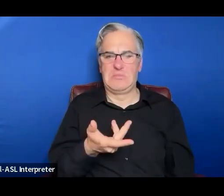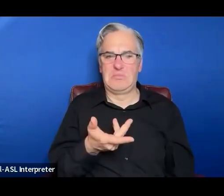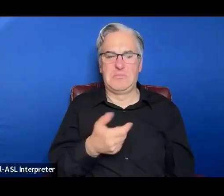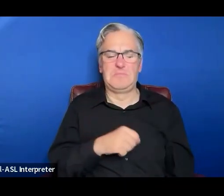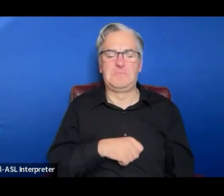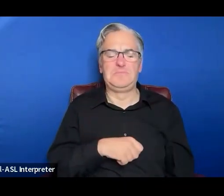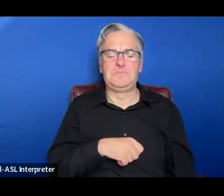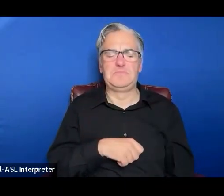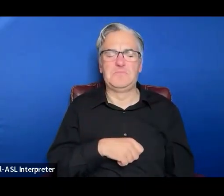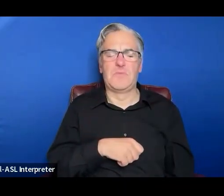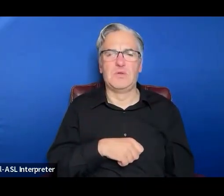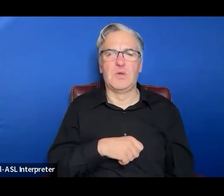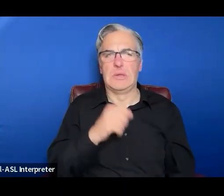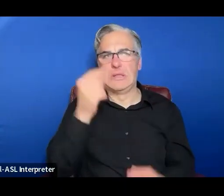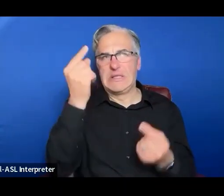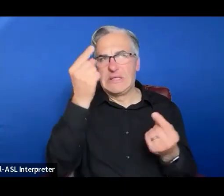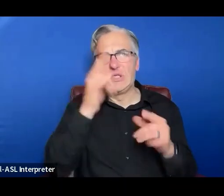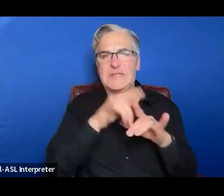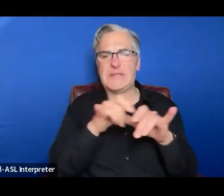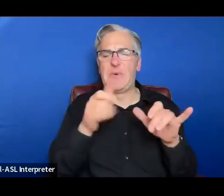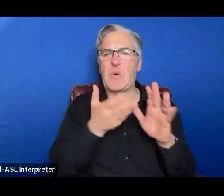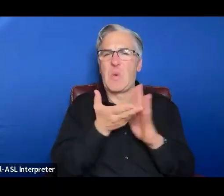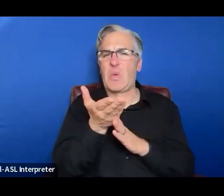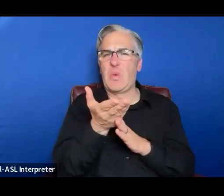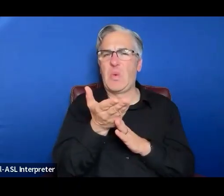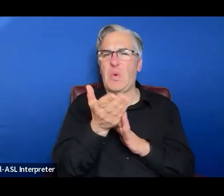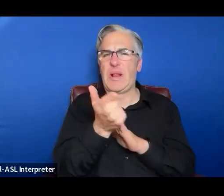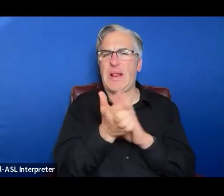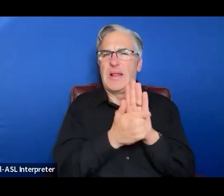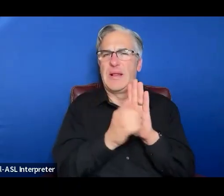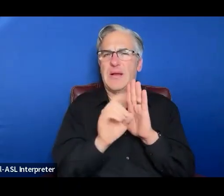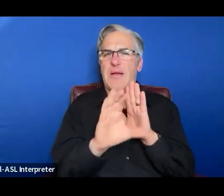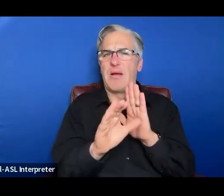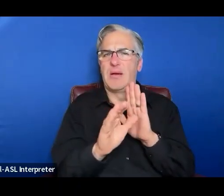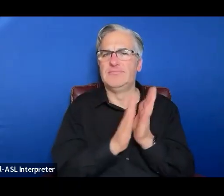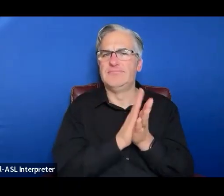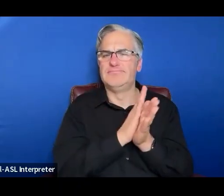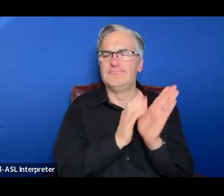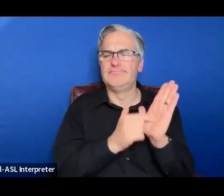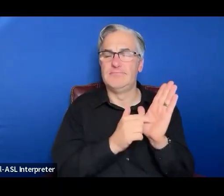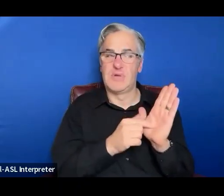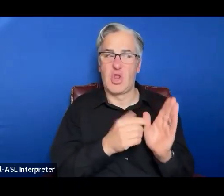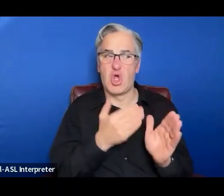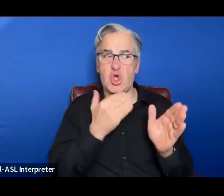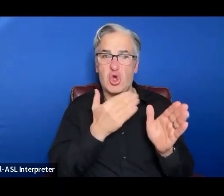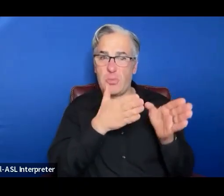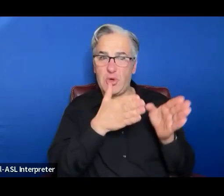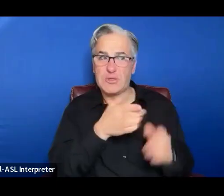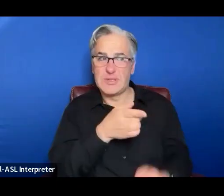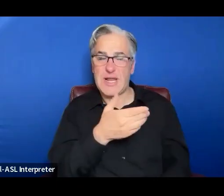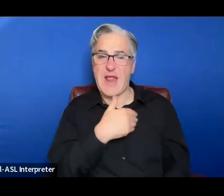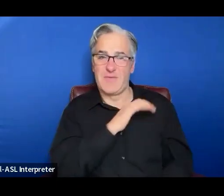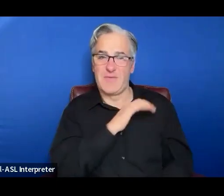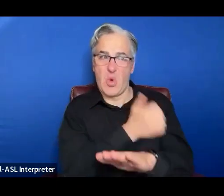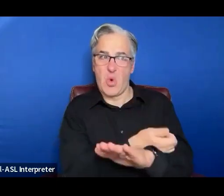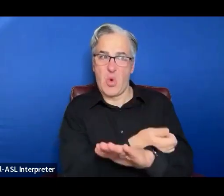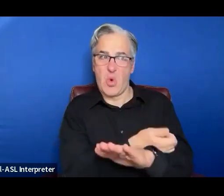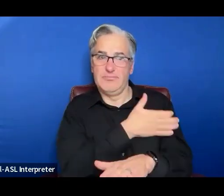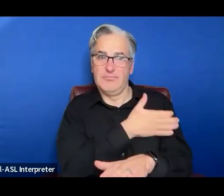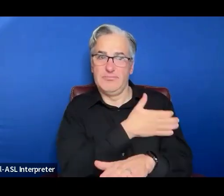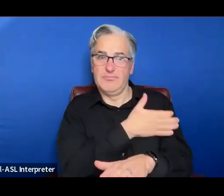through the legal documents to see who would make a good person to have the authority that that legal document